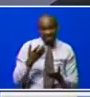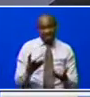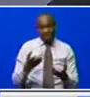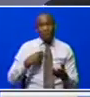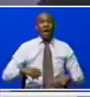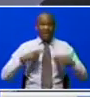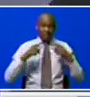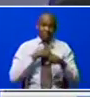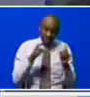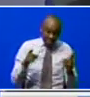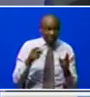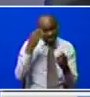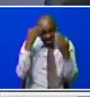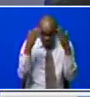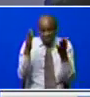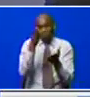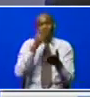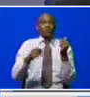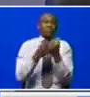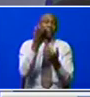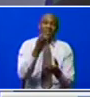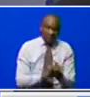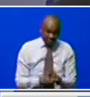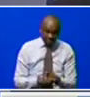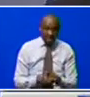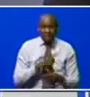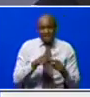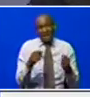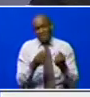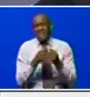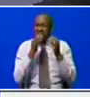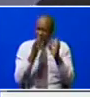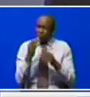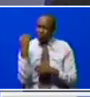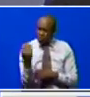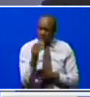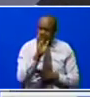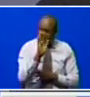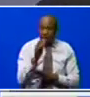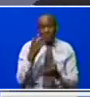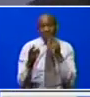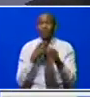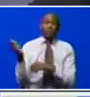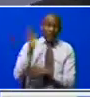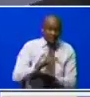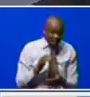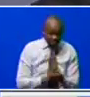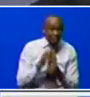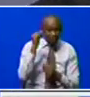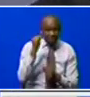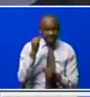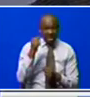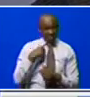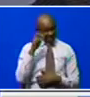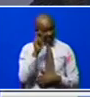we were not conscious at the time. Mm-hmm, mm-hmm. So it's gotten to a place where even if their children do make a resurgence, that won't come back. But I can see